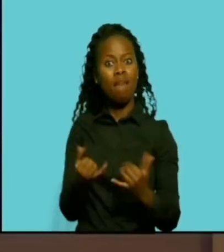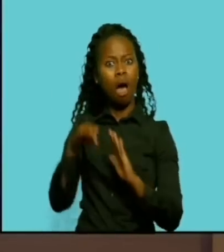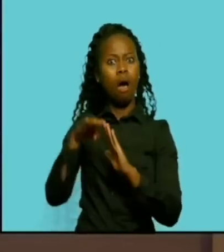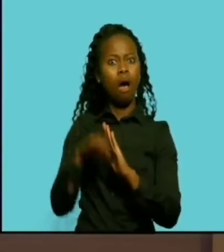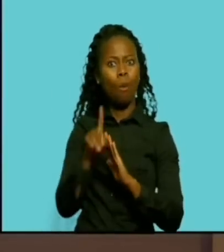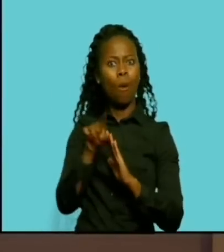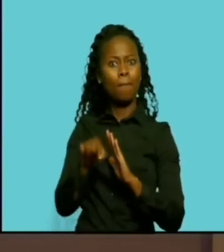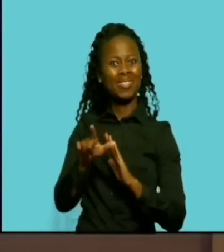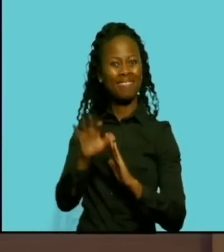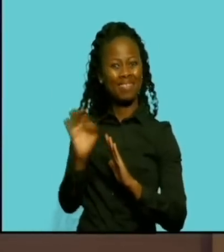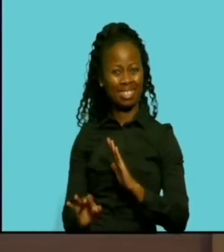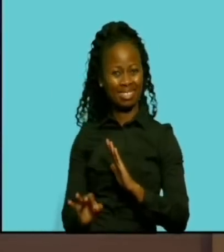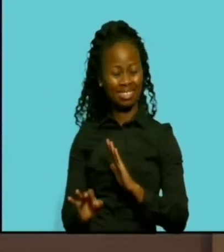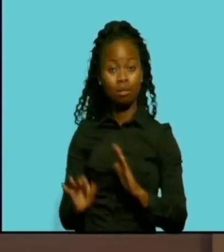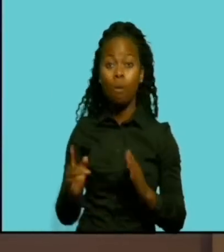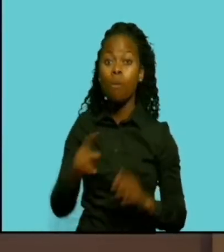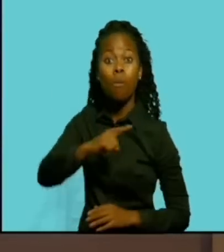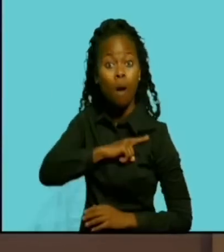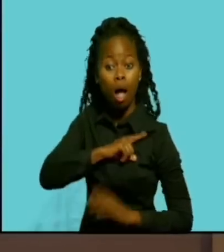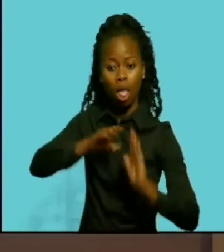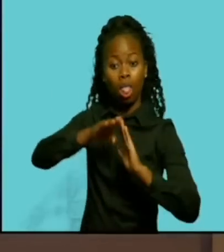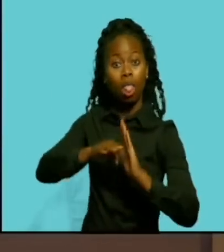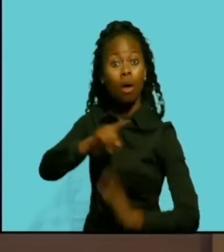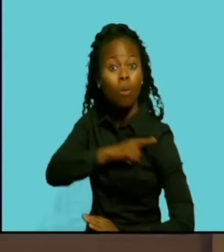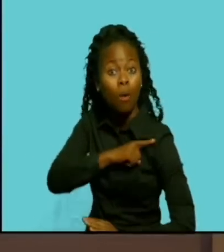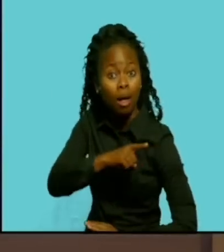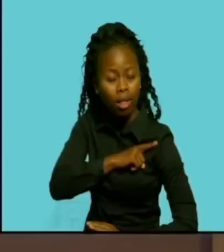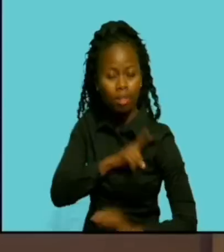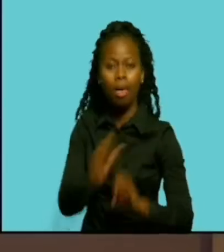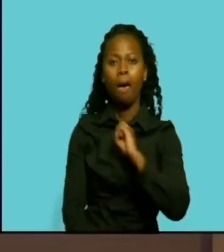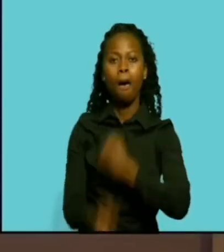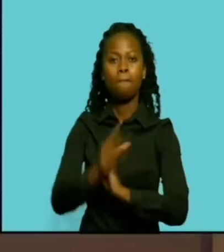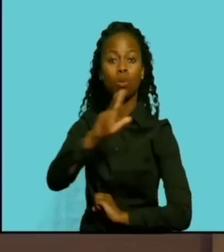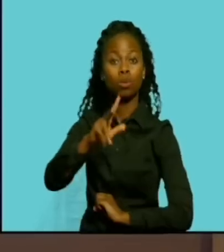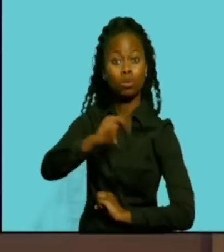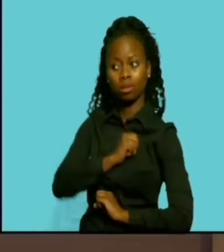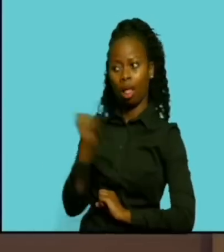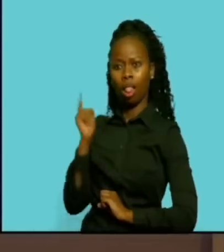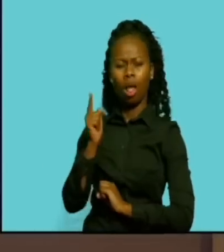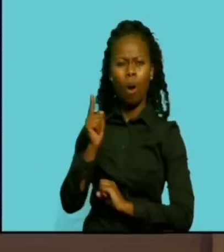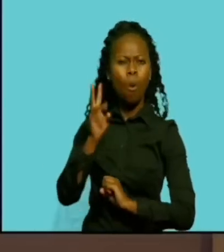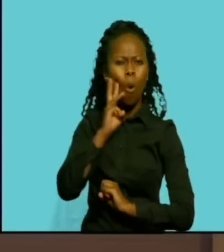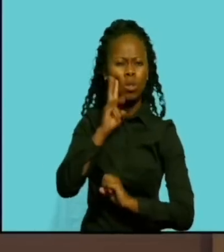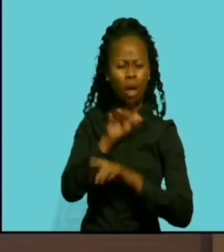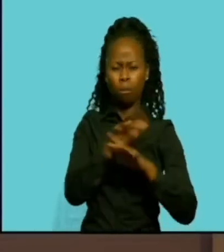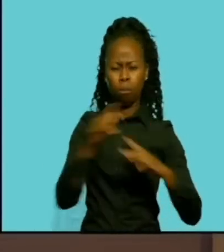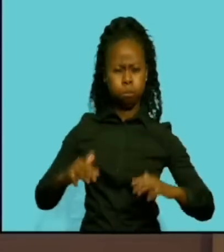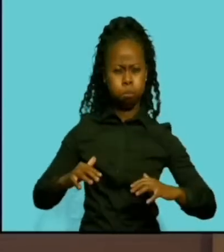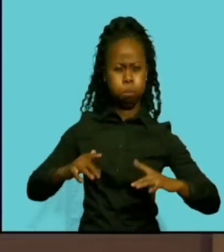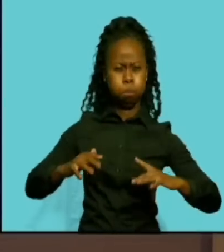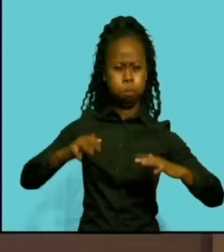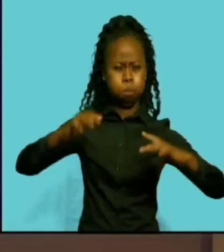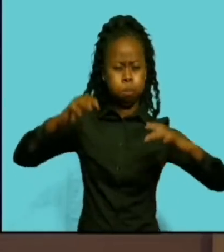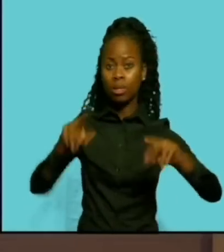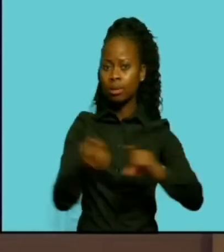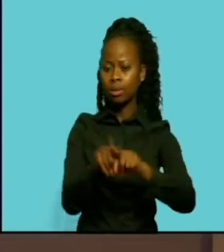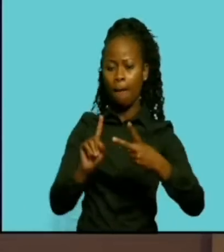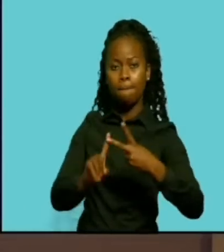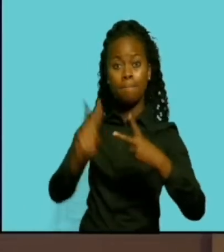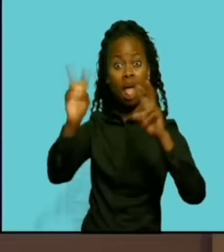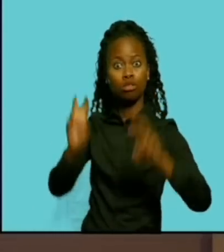of short-term factors, including flooding in KwaZulu-Natal and the continued electricity supply